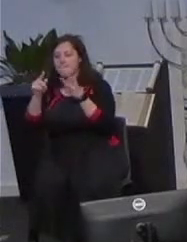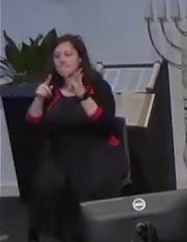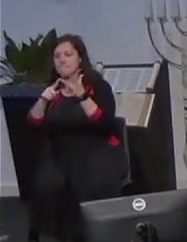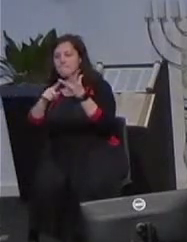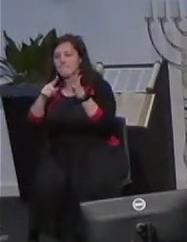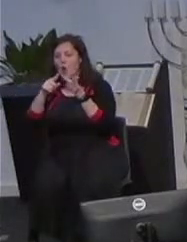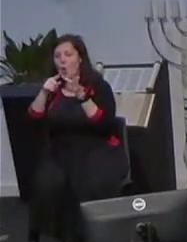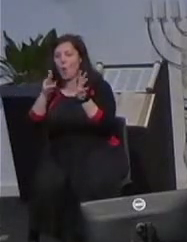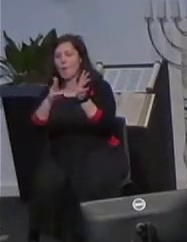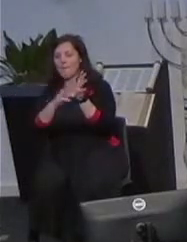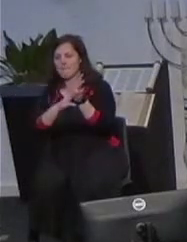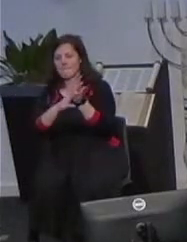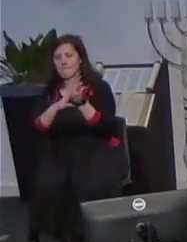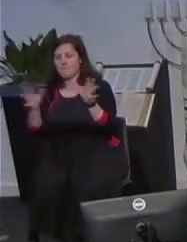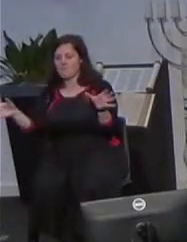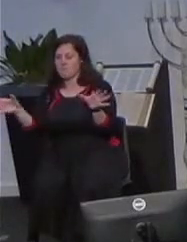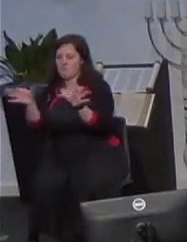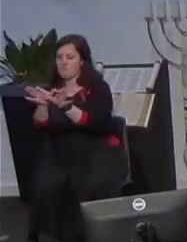the stone.